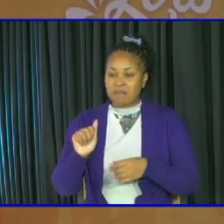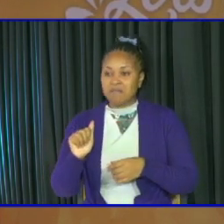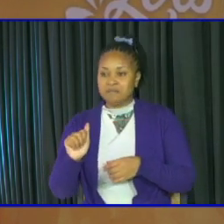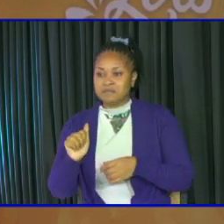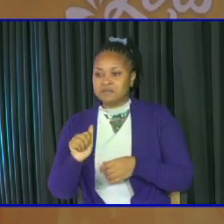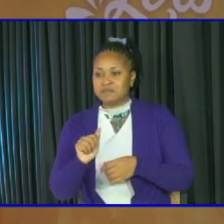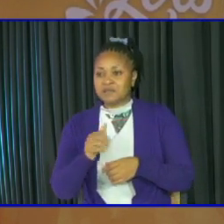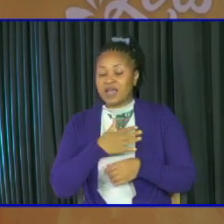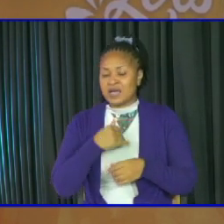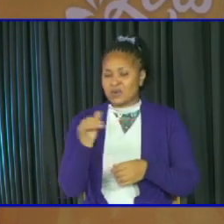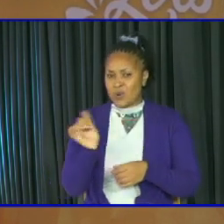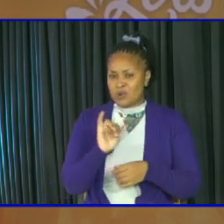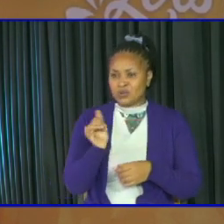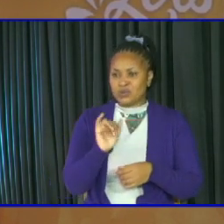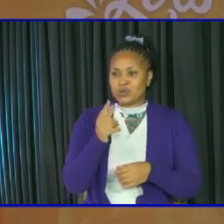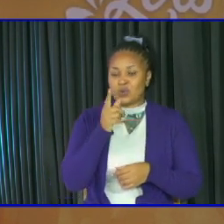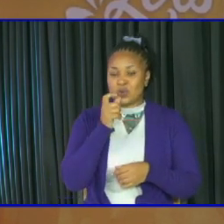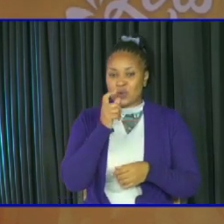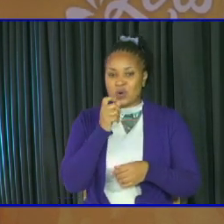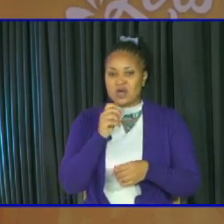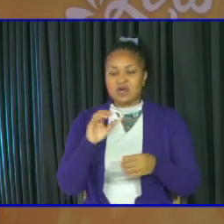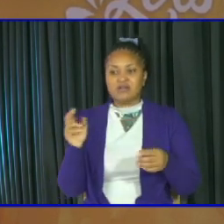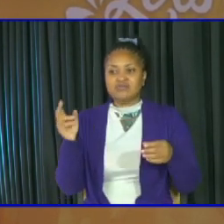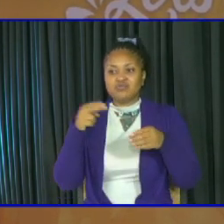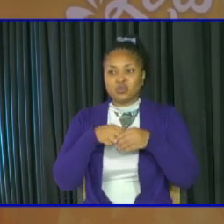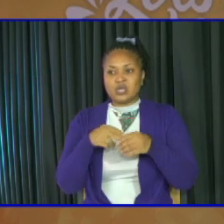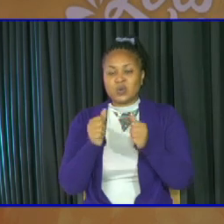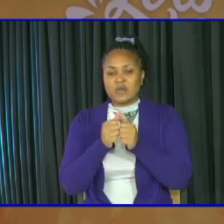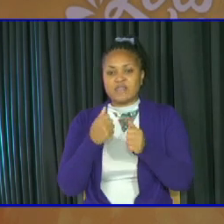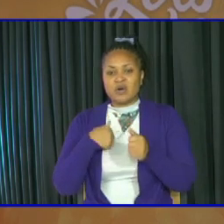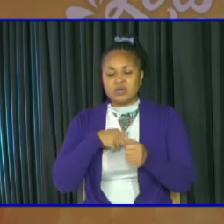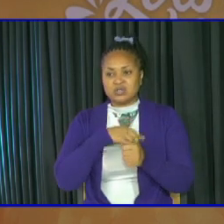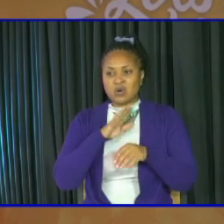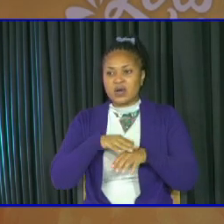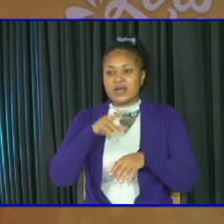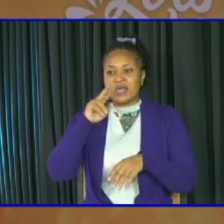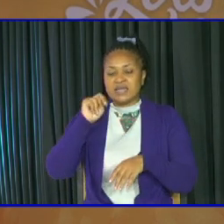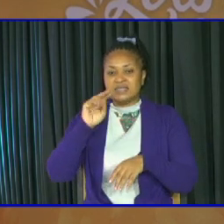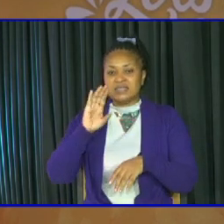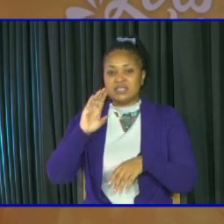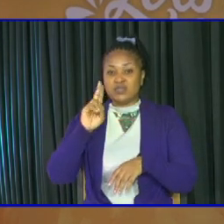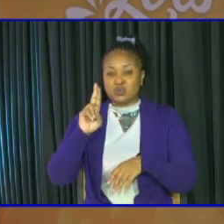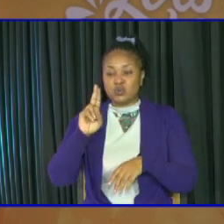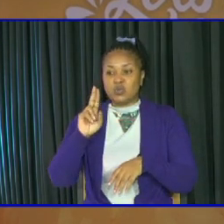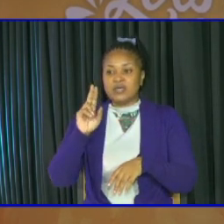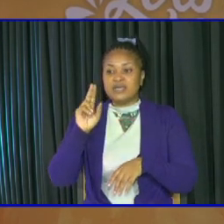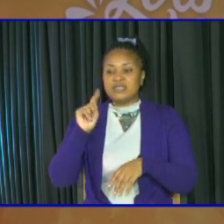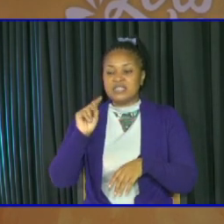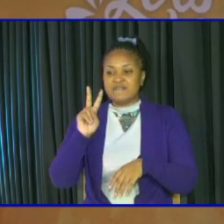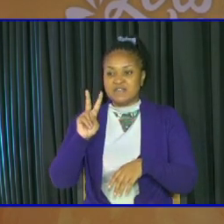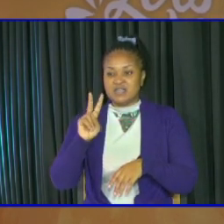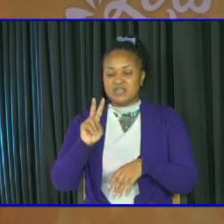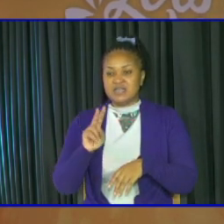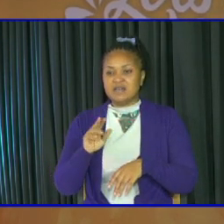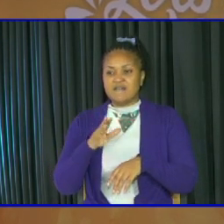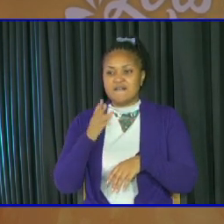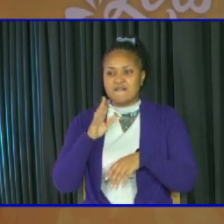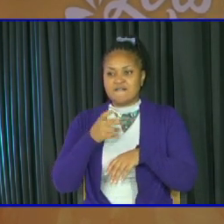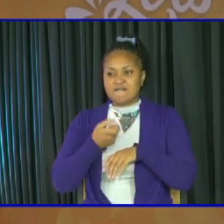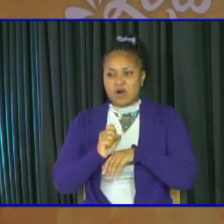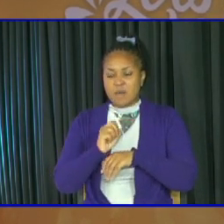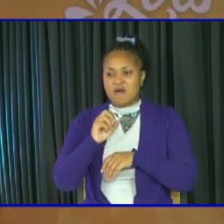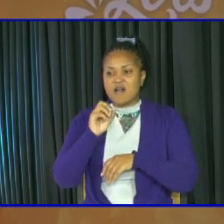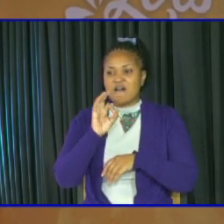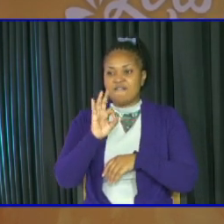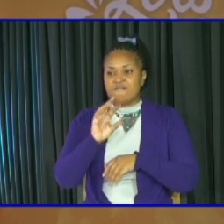and also to those of you who are joining us on NCU Television via Flow Television Channel 617 and